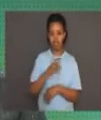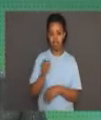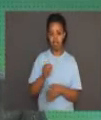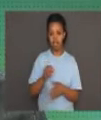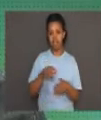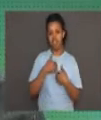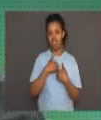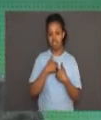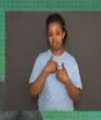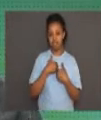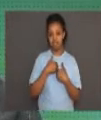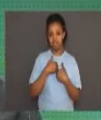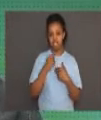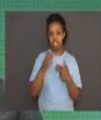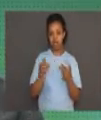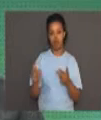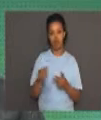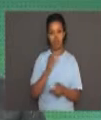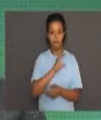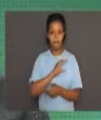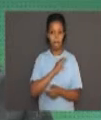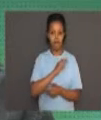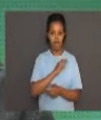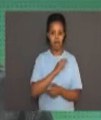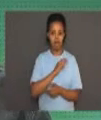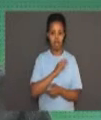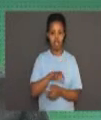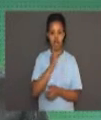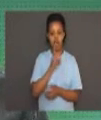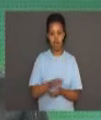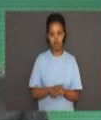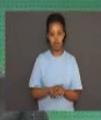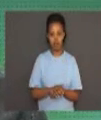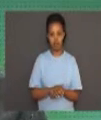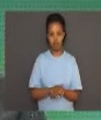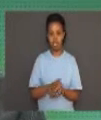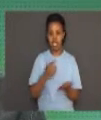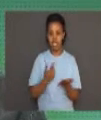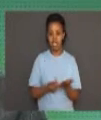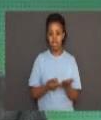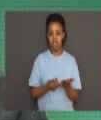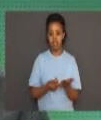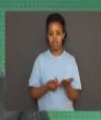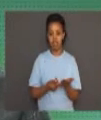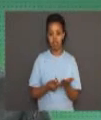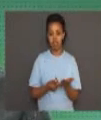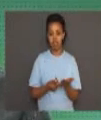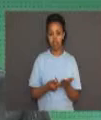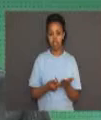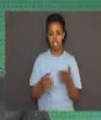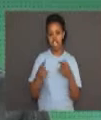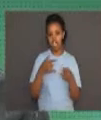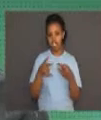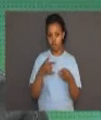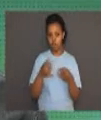animals with superior traits. Do you think it is possible for species that